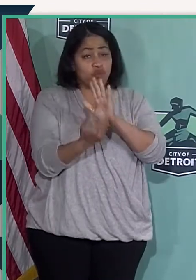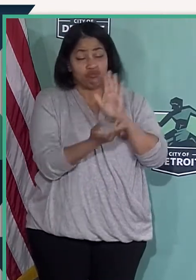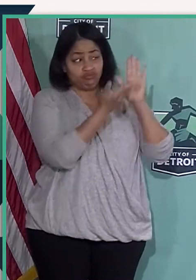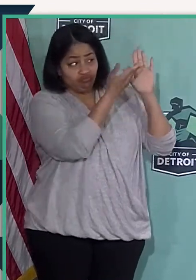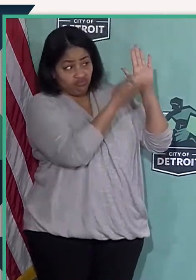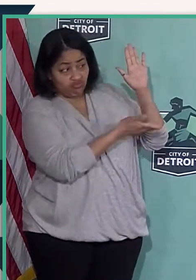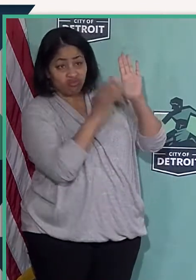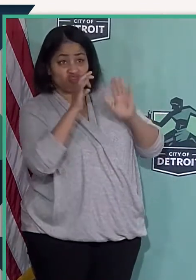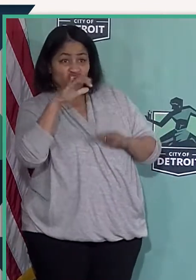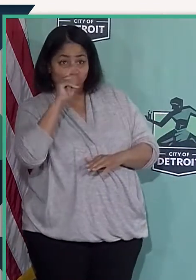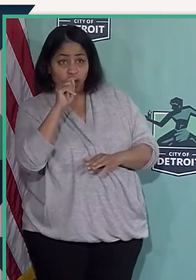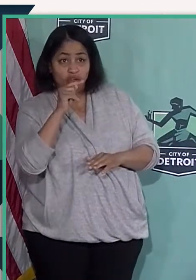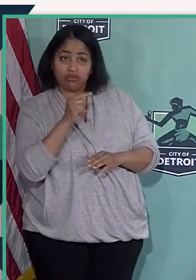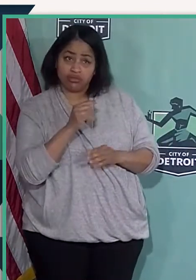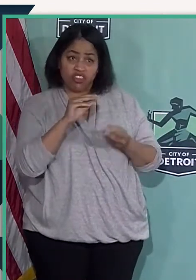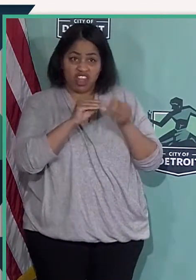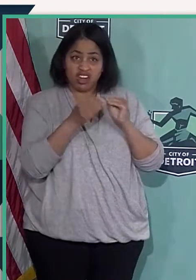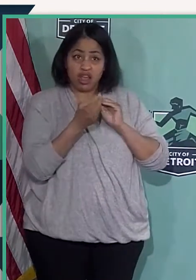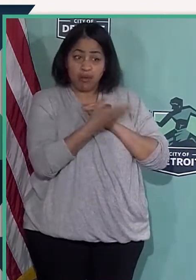stand.